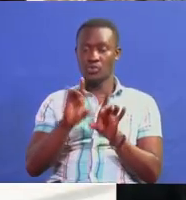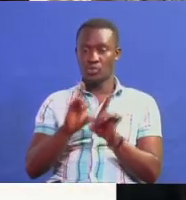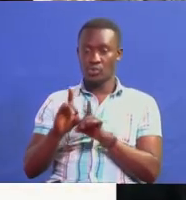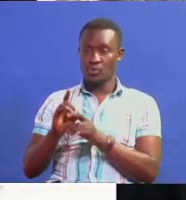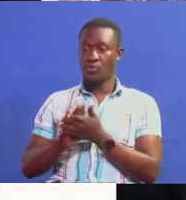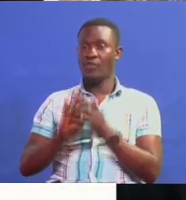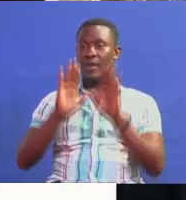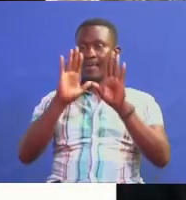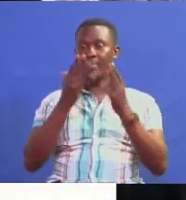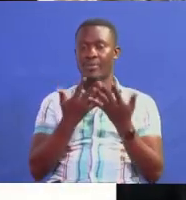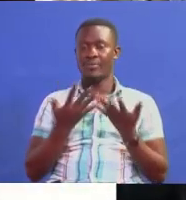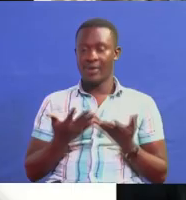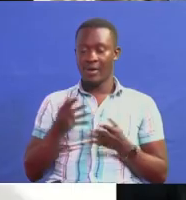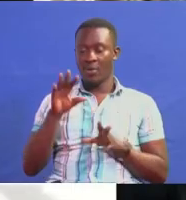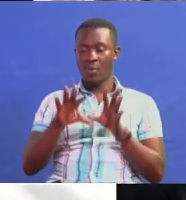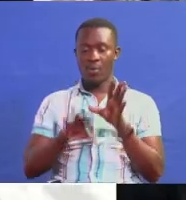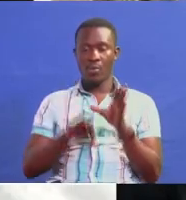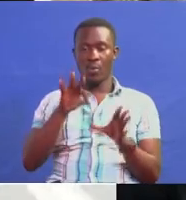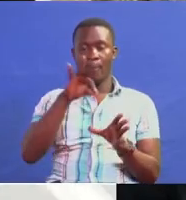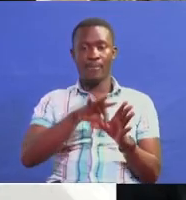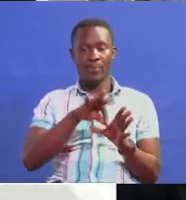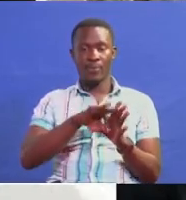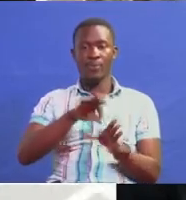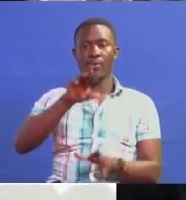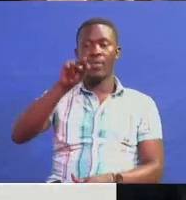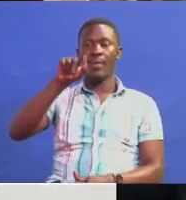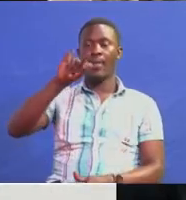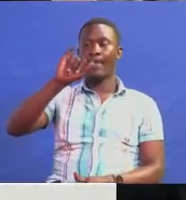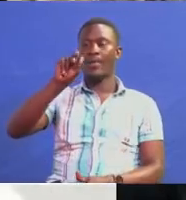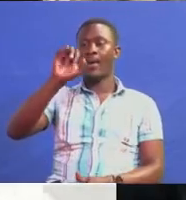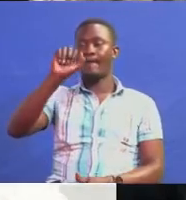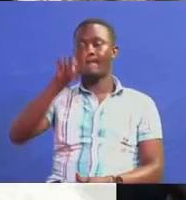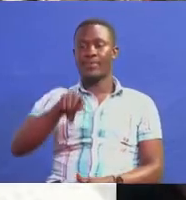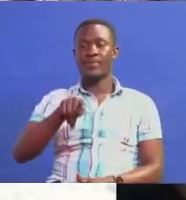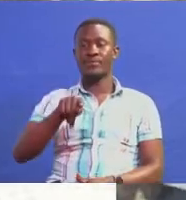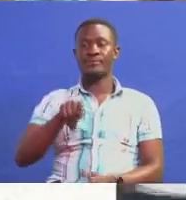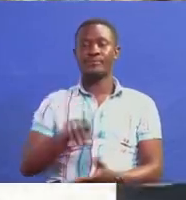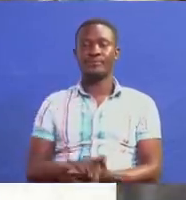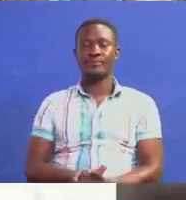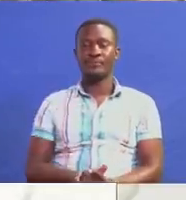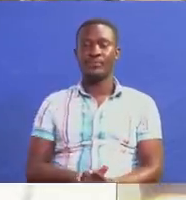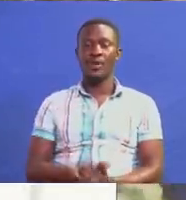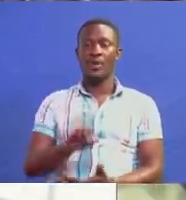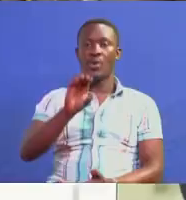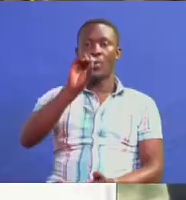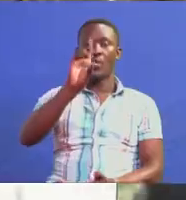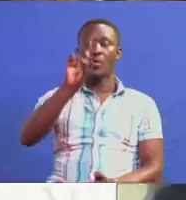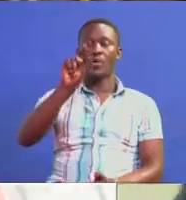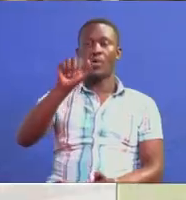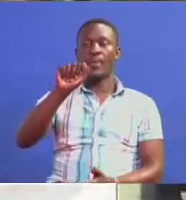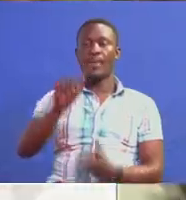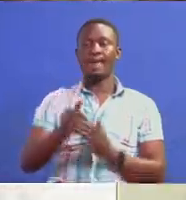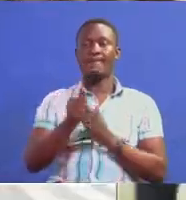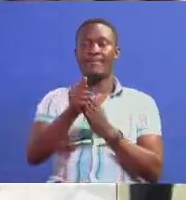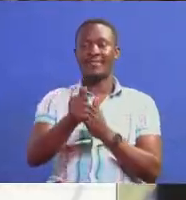ya maana kumchagua mheshimiwa Nyamoko kuwa mjumbe wa North Mugirango. ODM party leader and